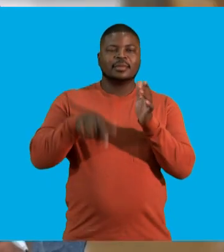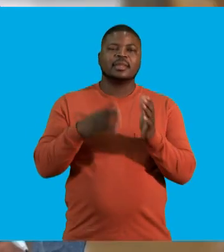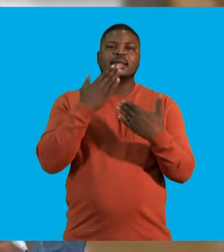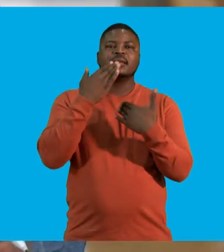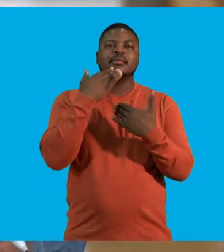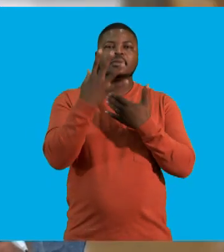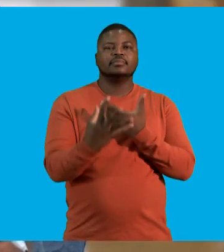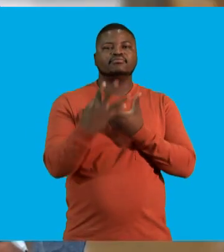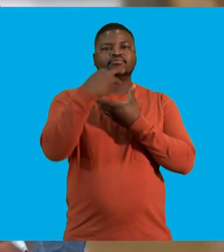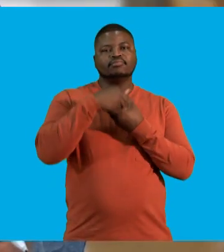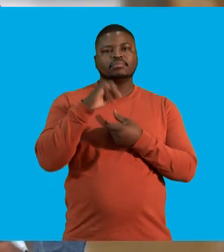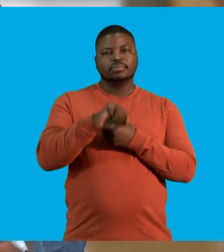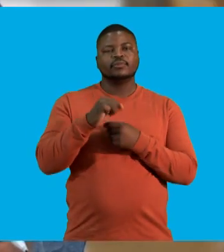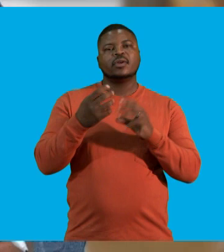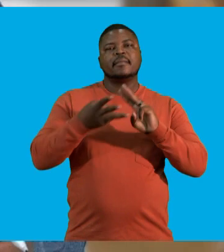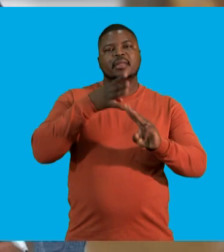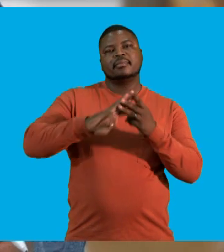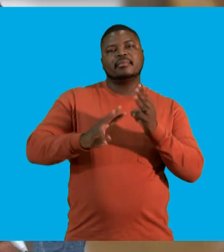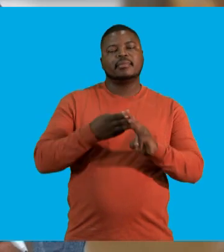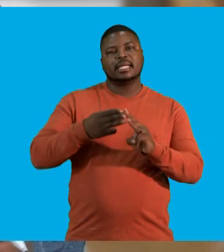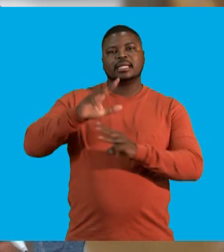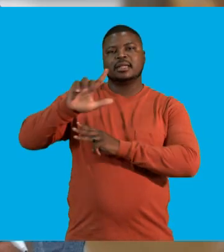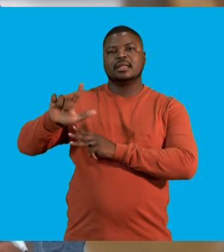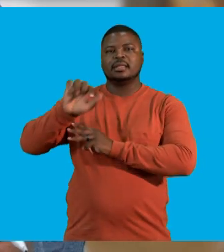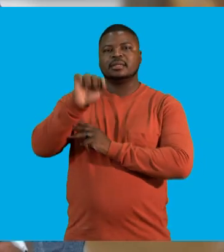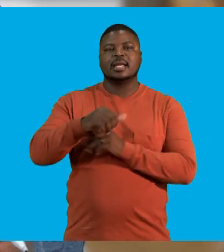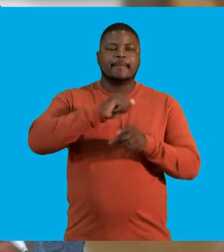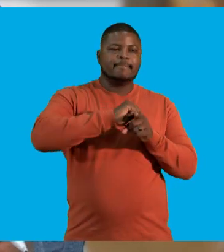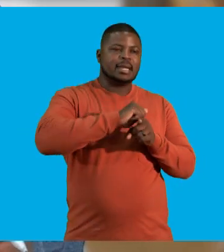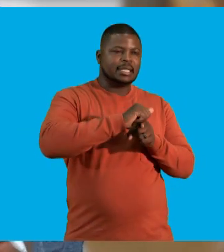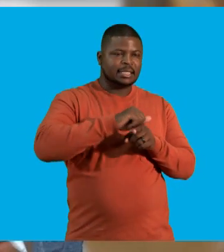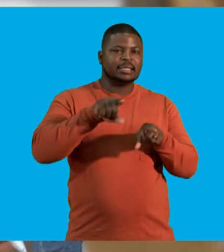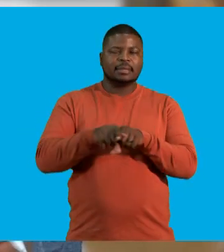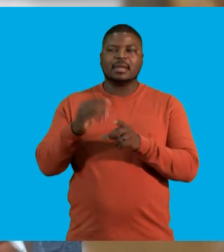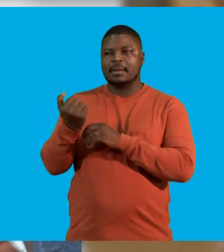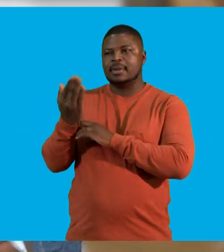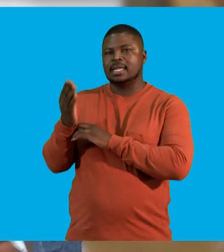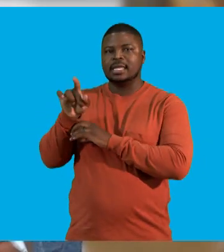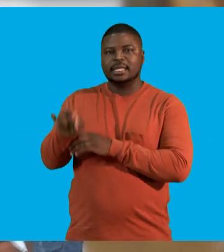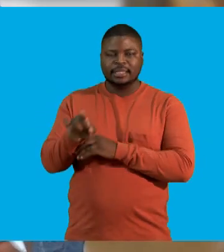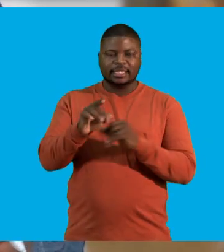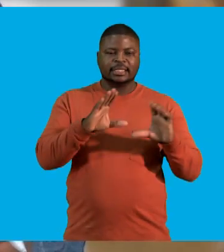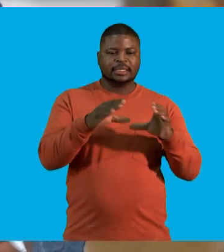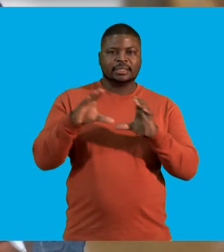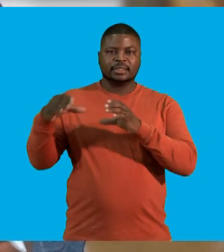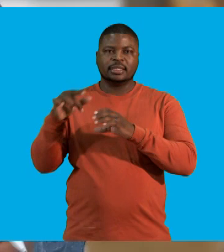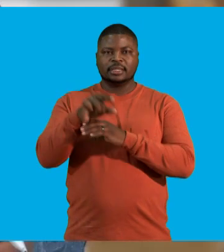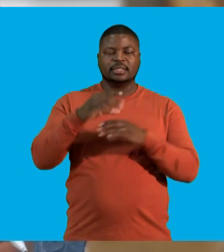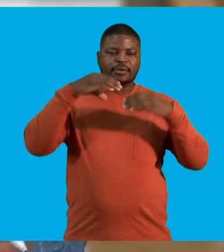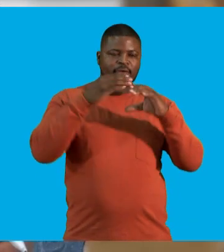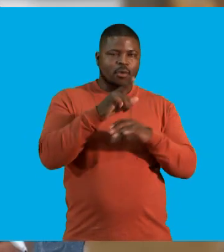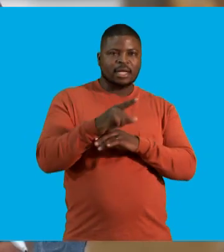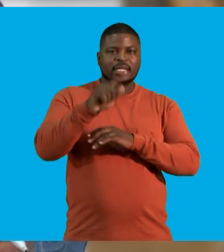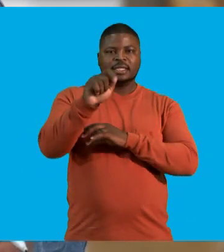learners, thank you for tuning in for our math literacy practice and application section based on